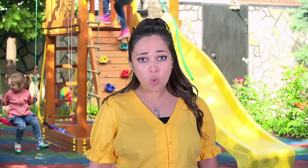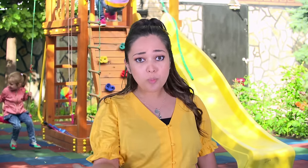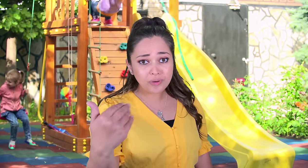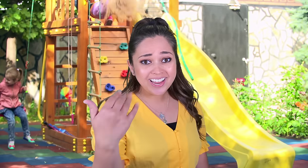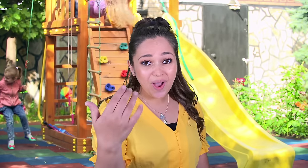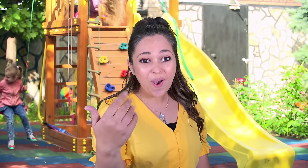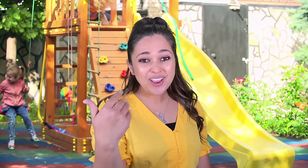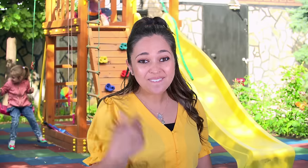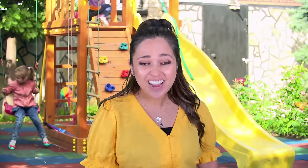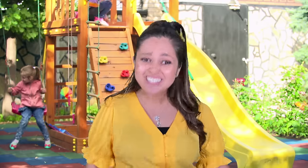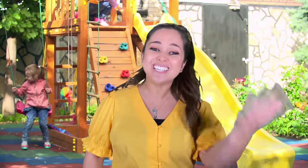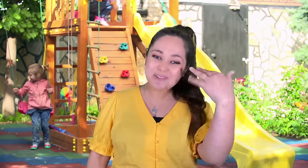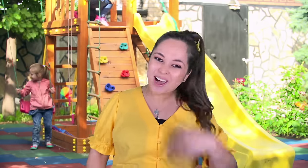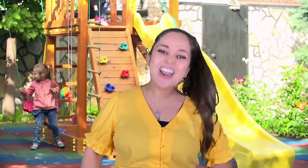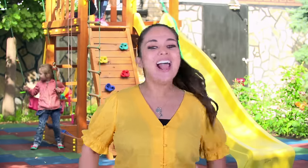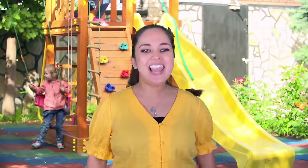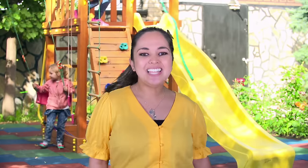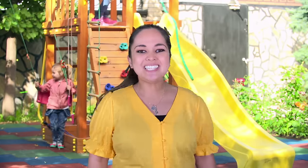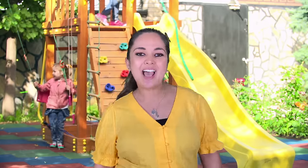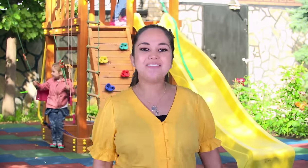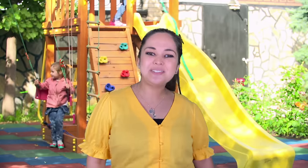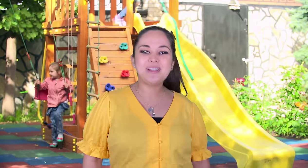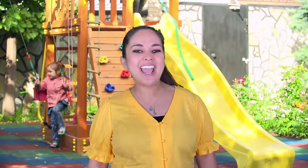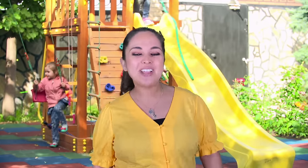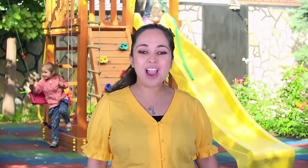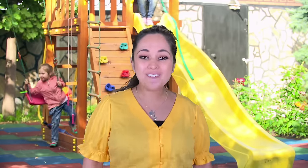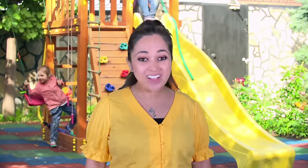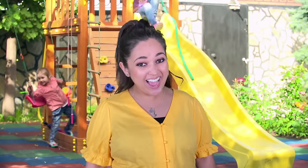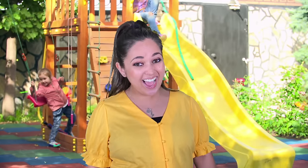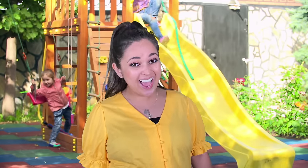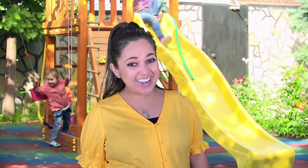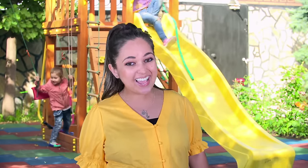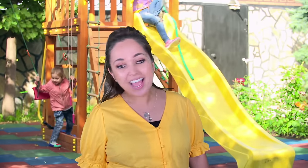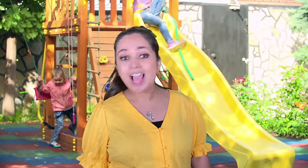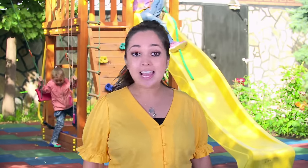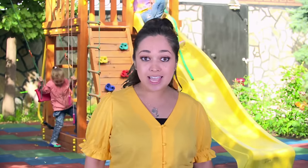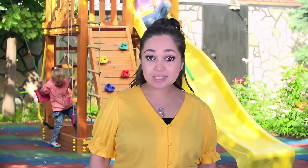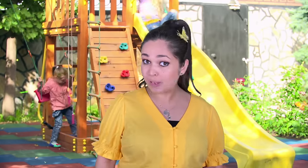Bring all your friends, come on. Let's have some playground fun.